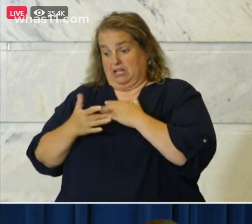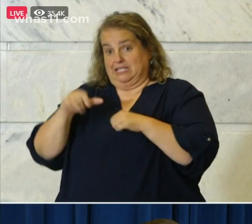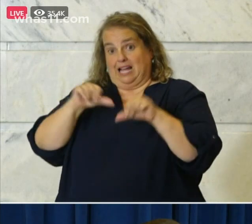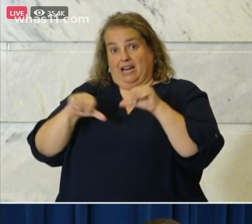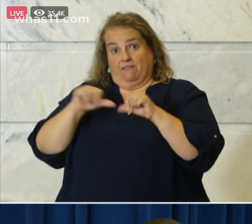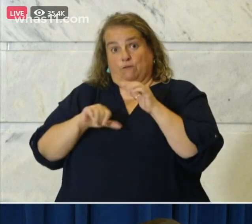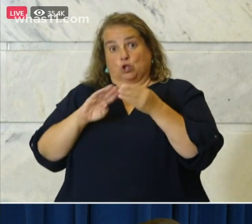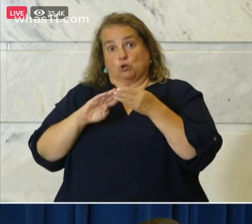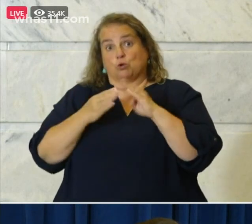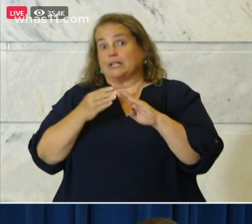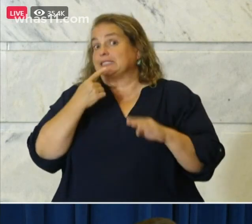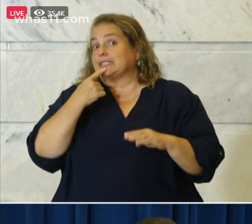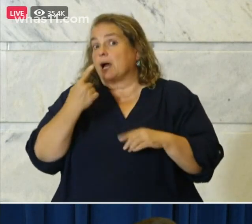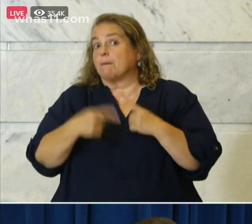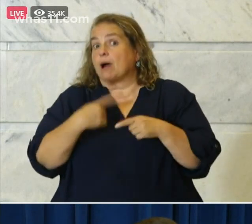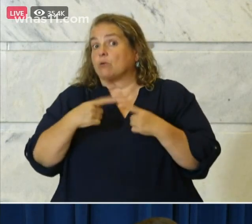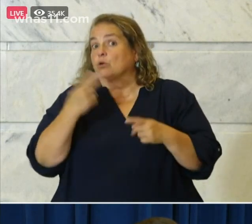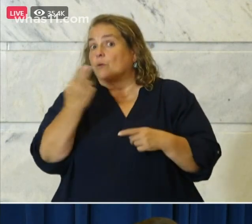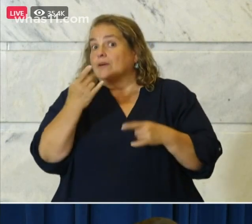about wearing masks.